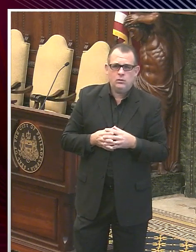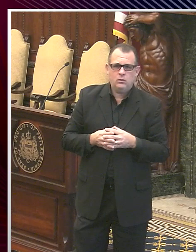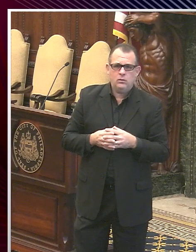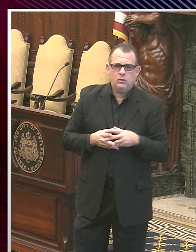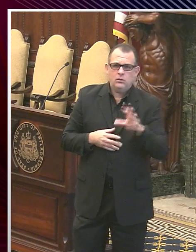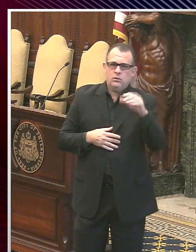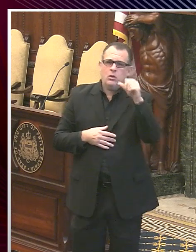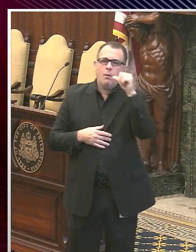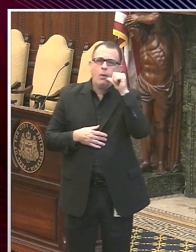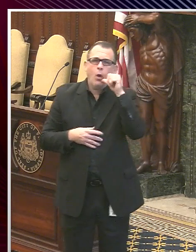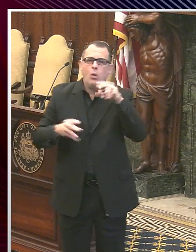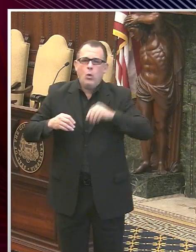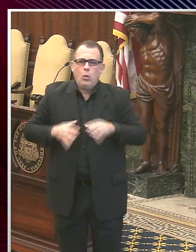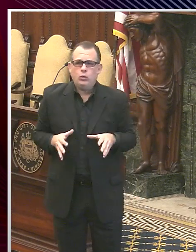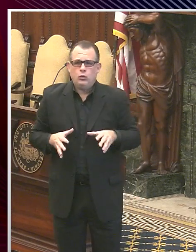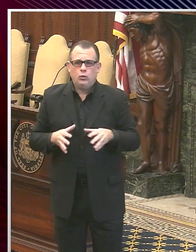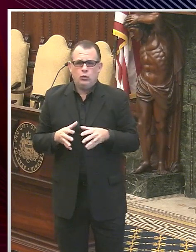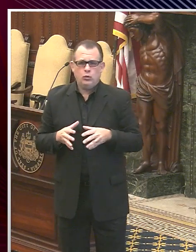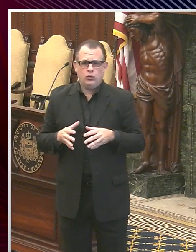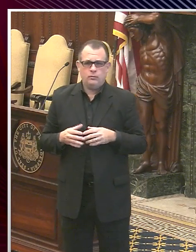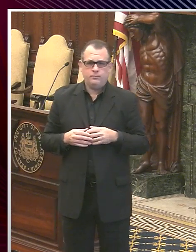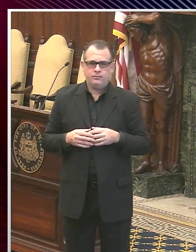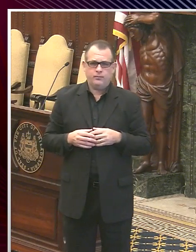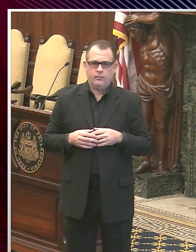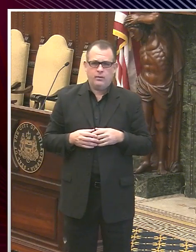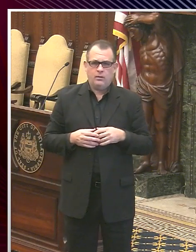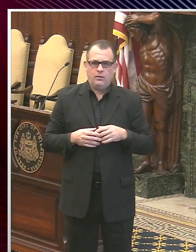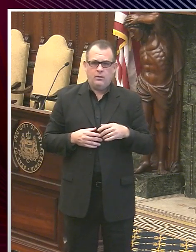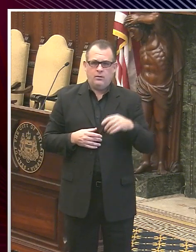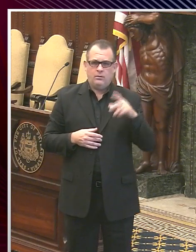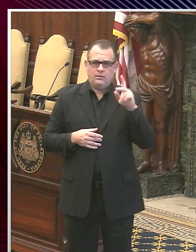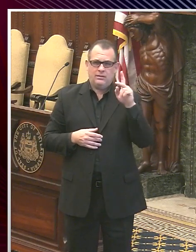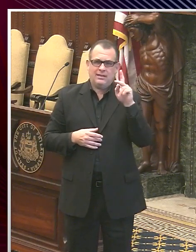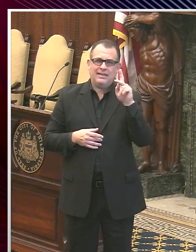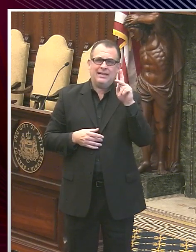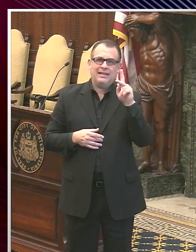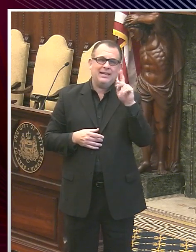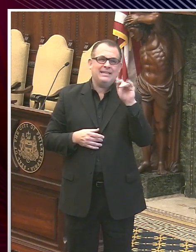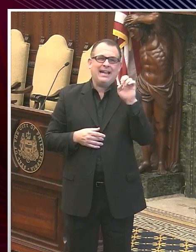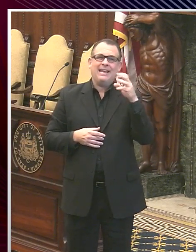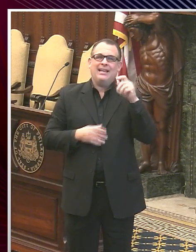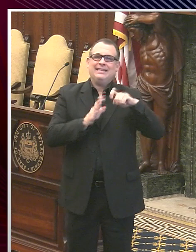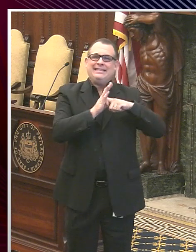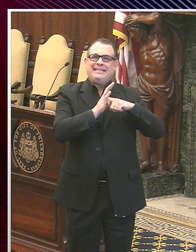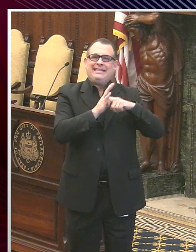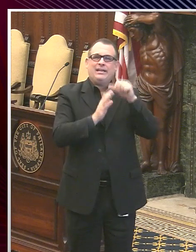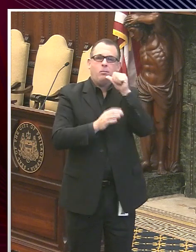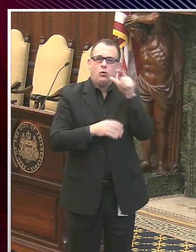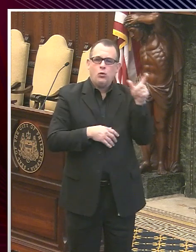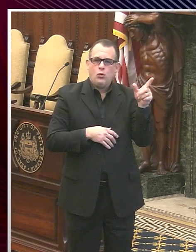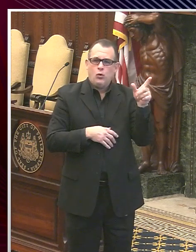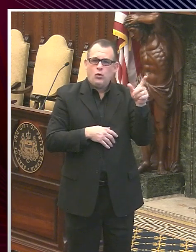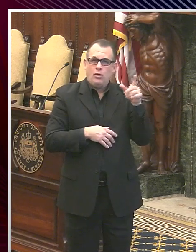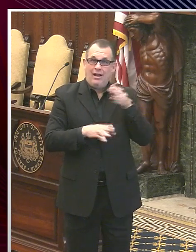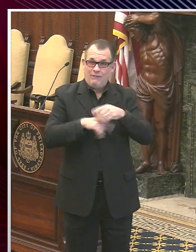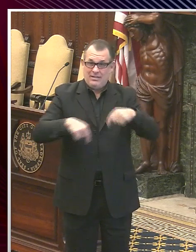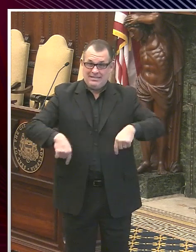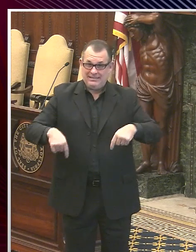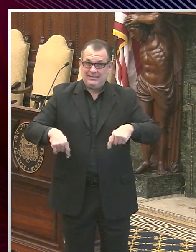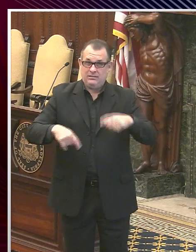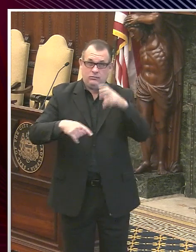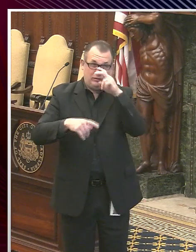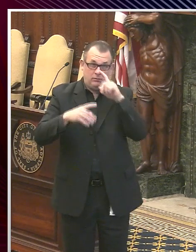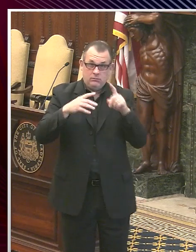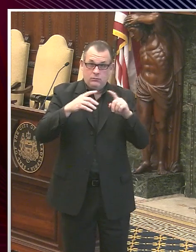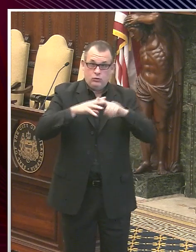owner, the tavern owner, Kite and Key, one of the folks we spoke with today, don't think they're going to make it after this second round of restrictions. What's your message